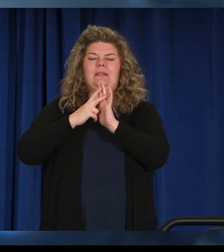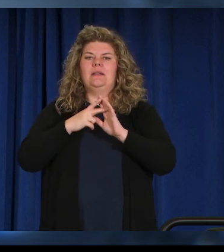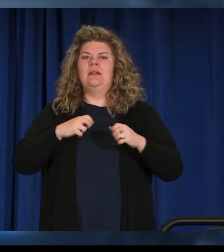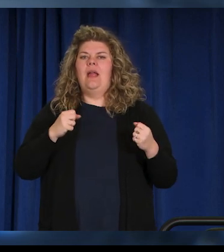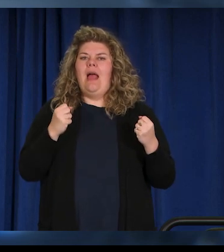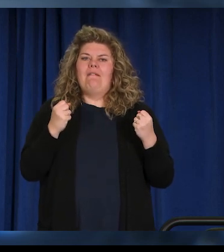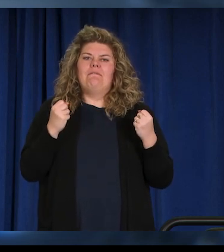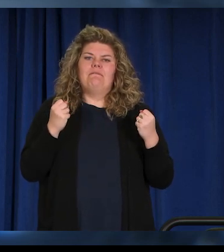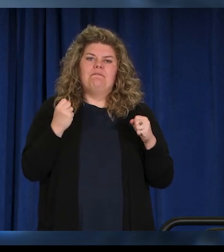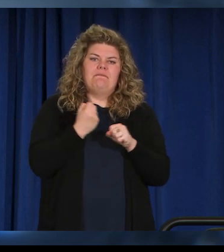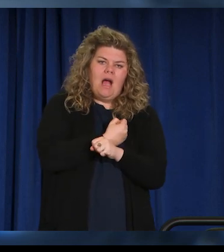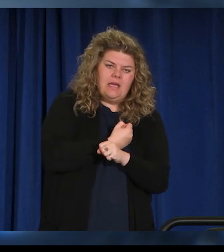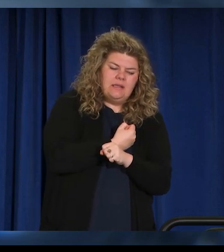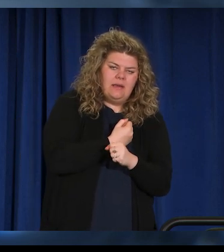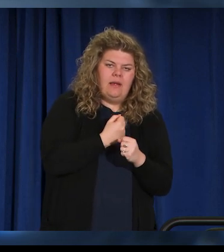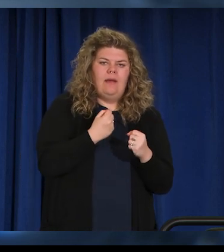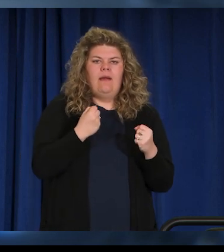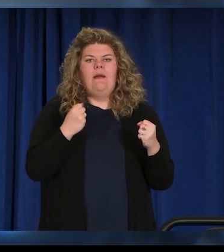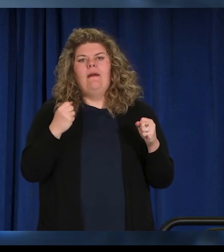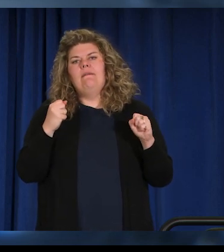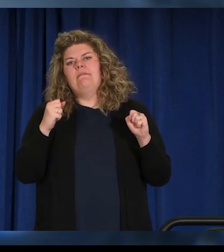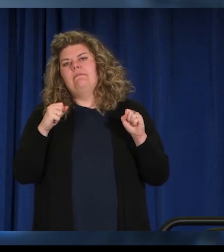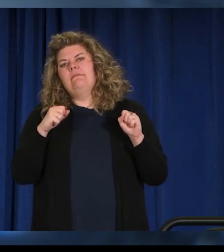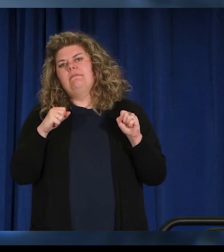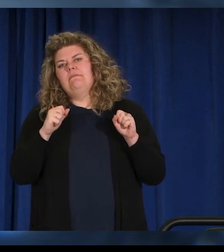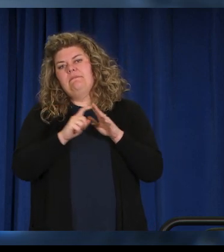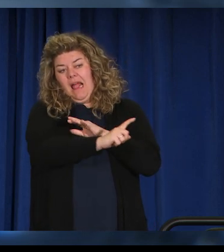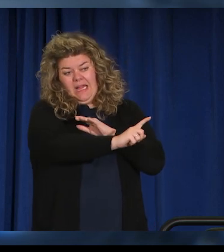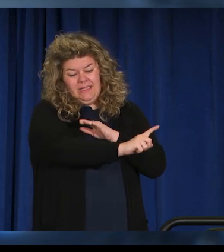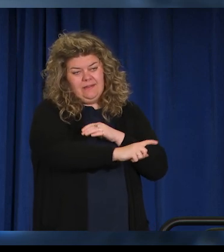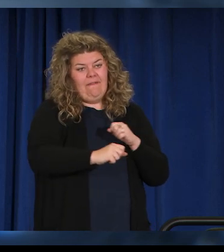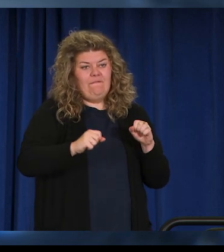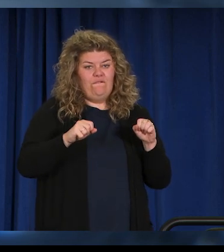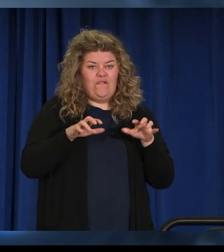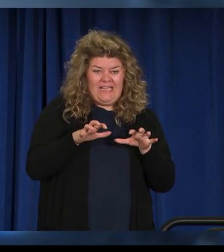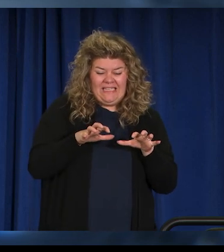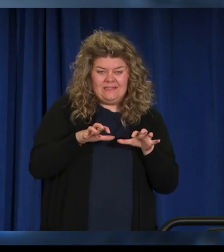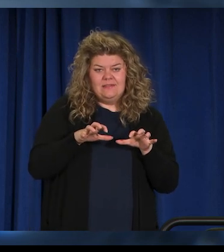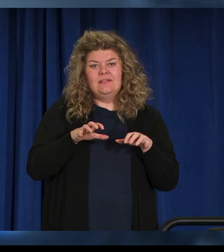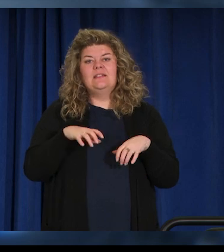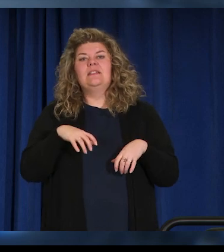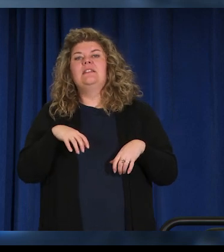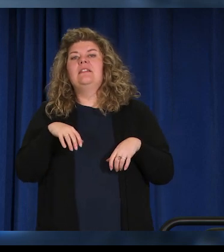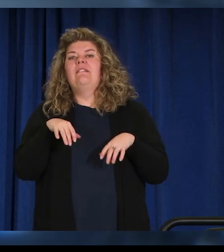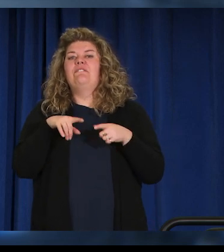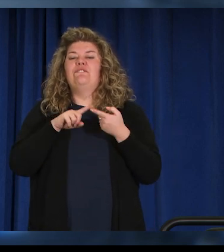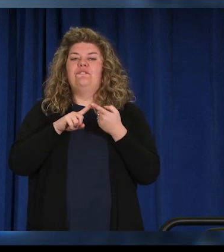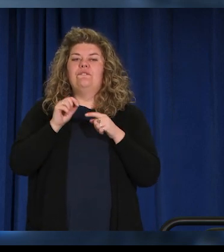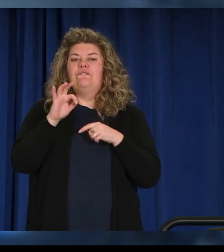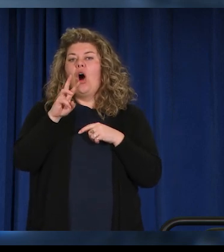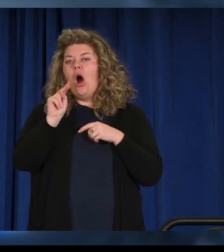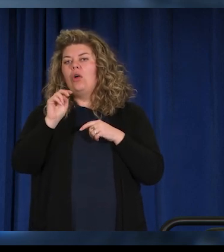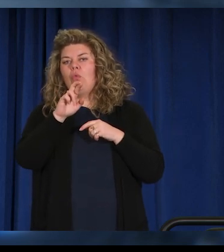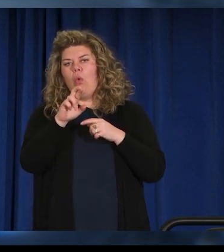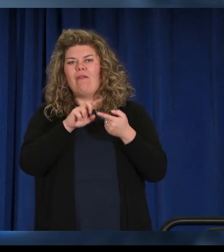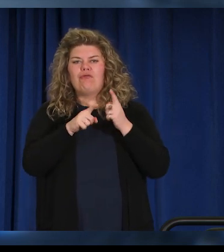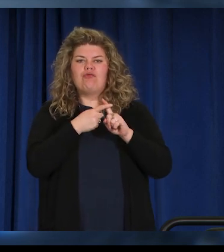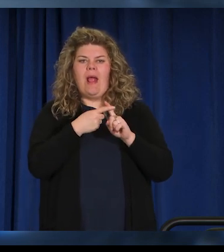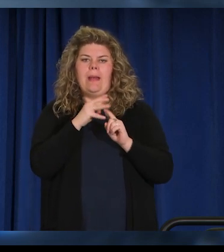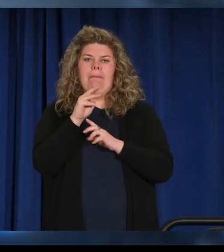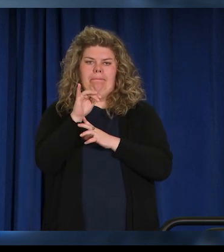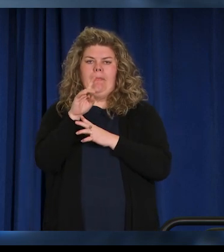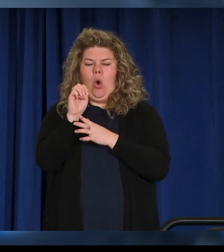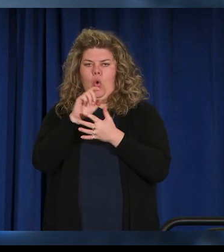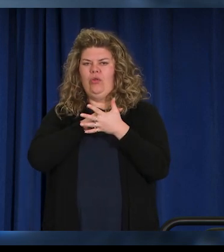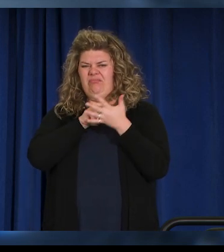flight, freeze, fawn, or friend mode. We can keep ourselves regulated. If we can keep ourselves